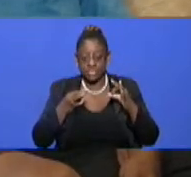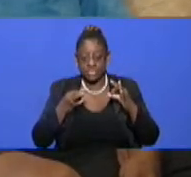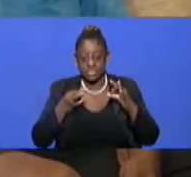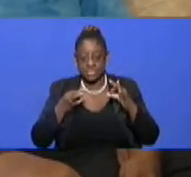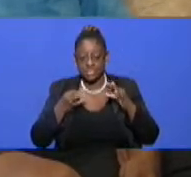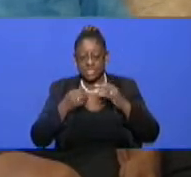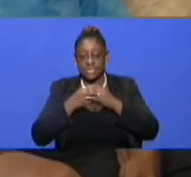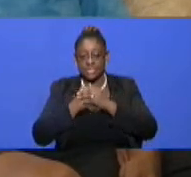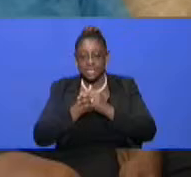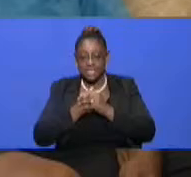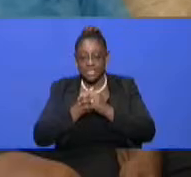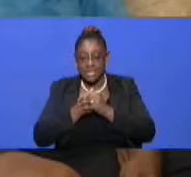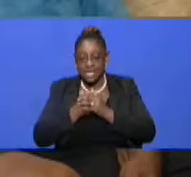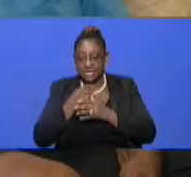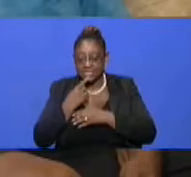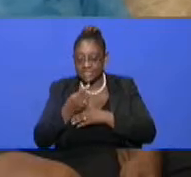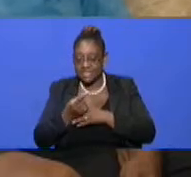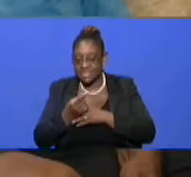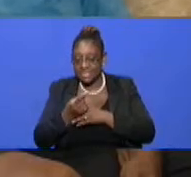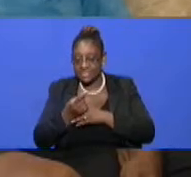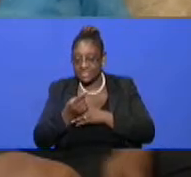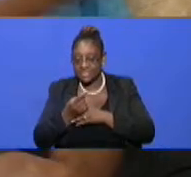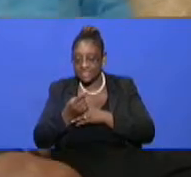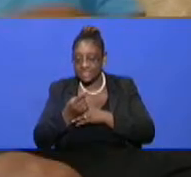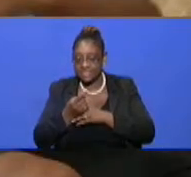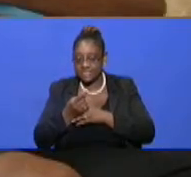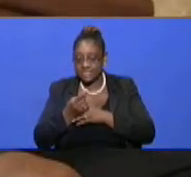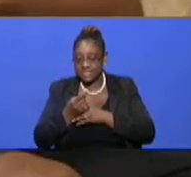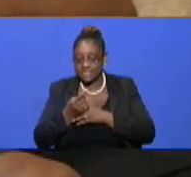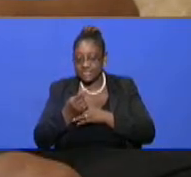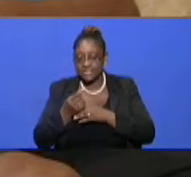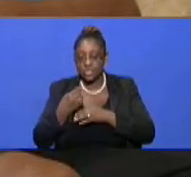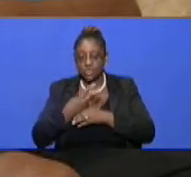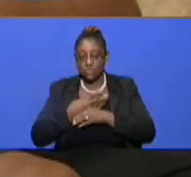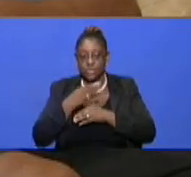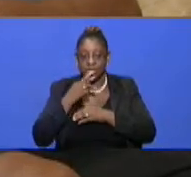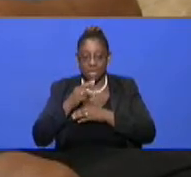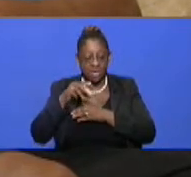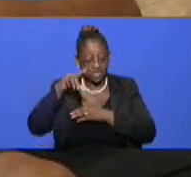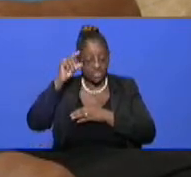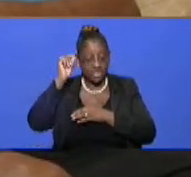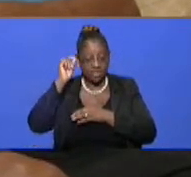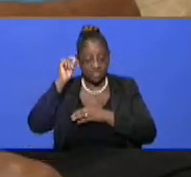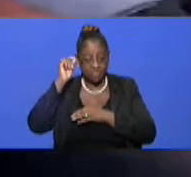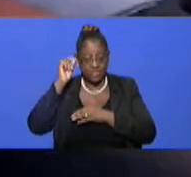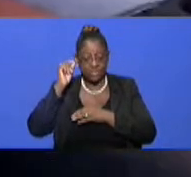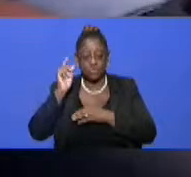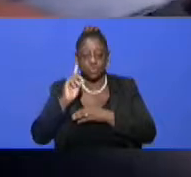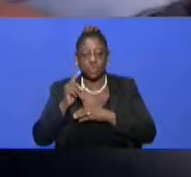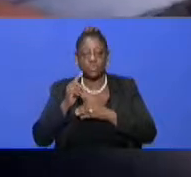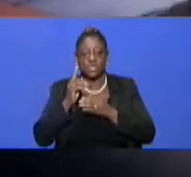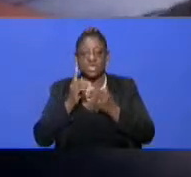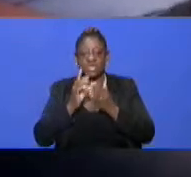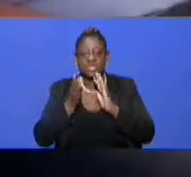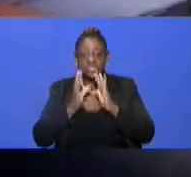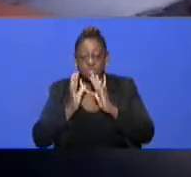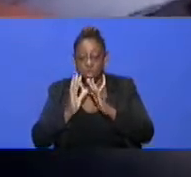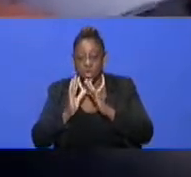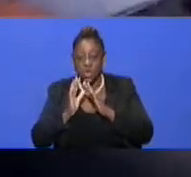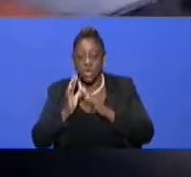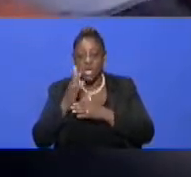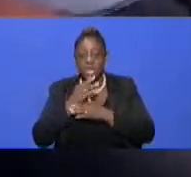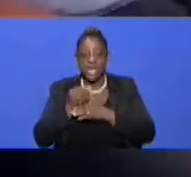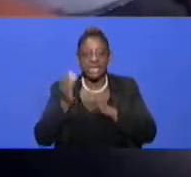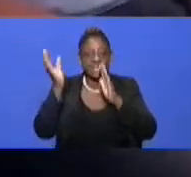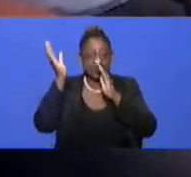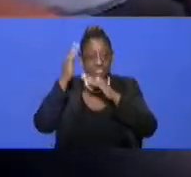what I can and should say. But we are a government of consultation. You ought to expect that there would